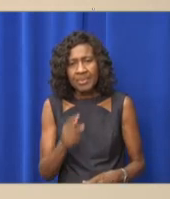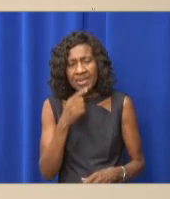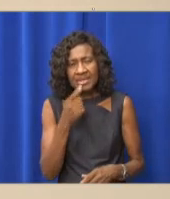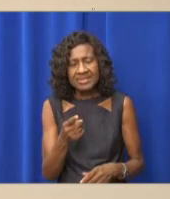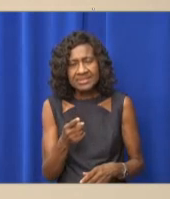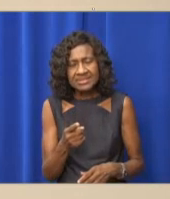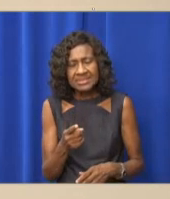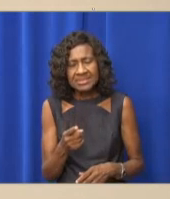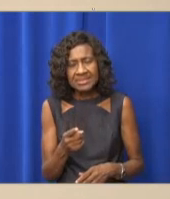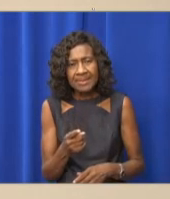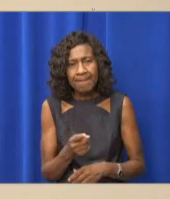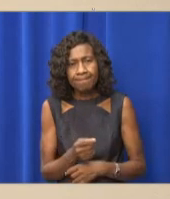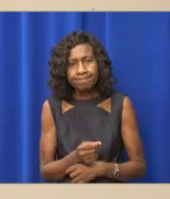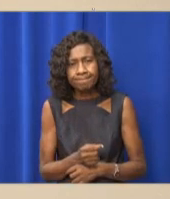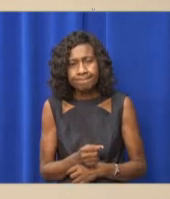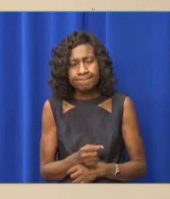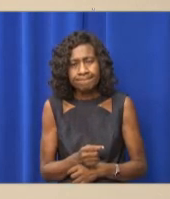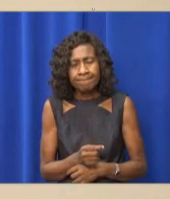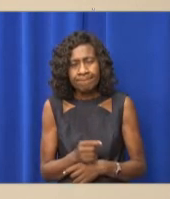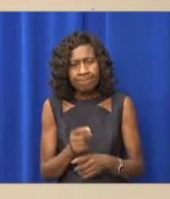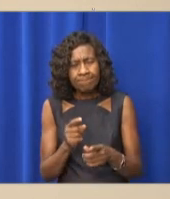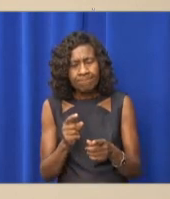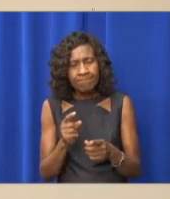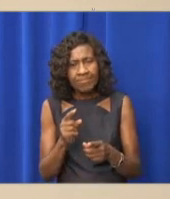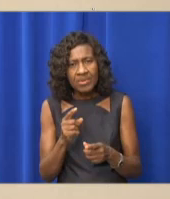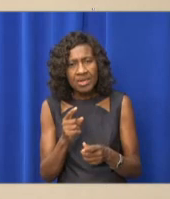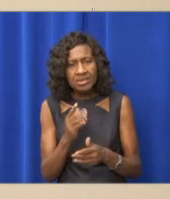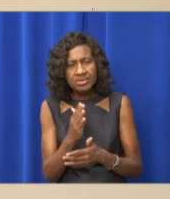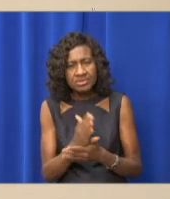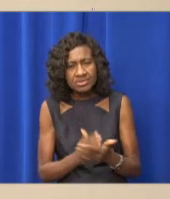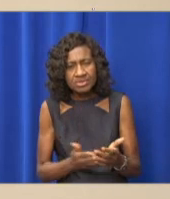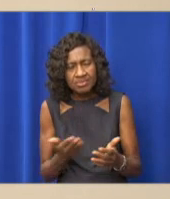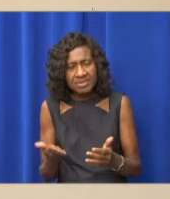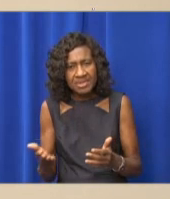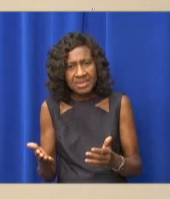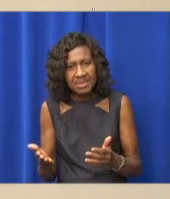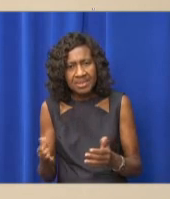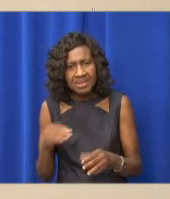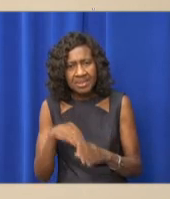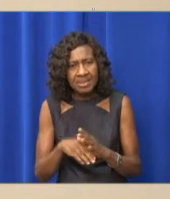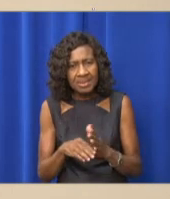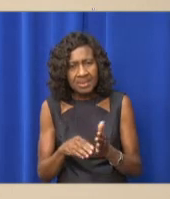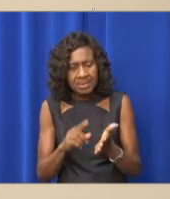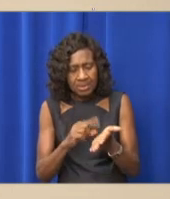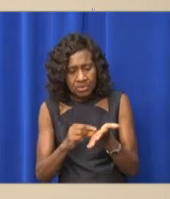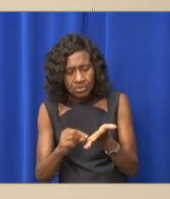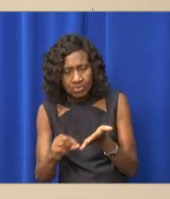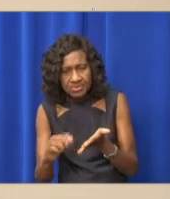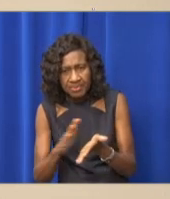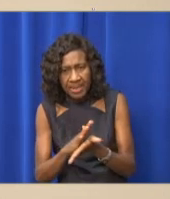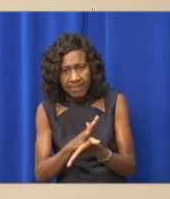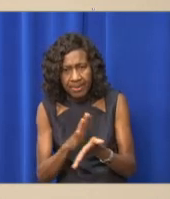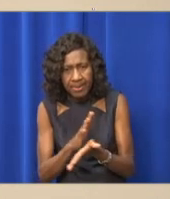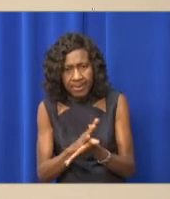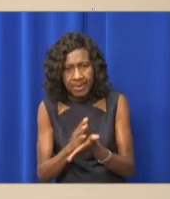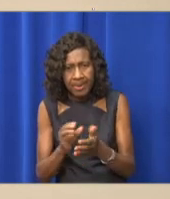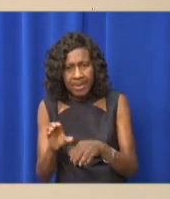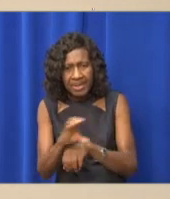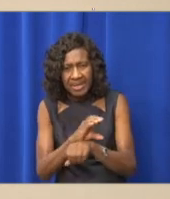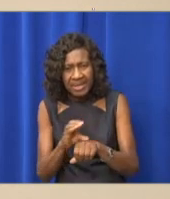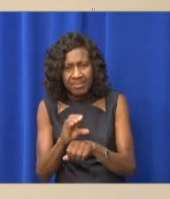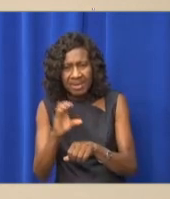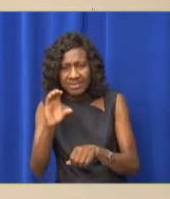to an article that was published by the Cayman Islands, by the Caymanian Compass,